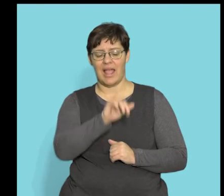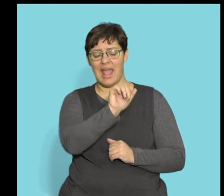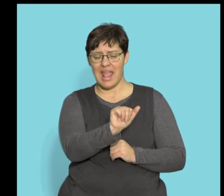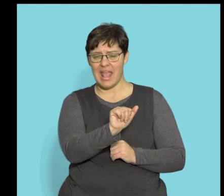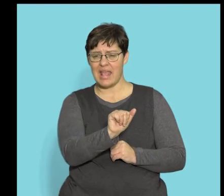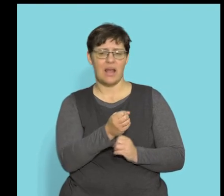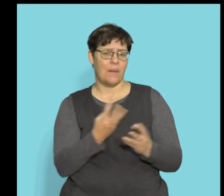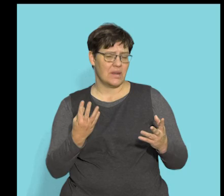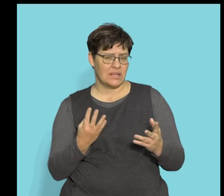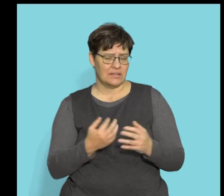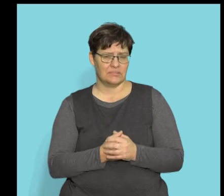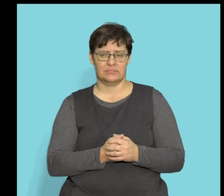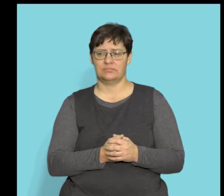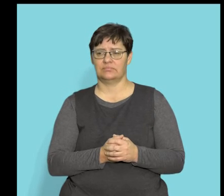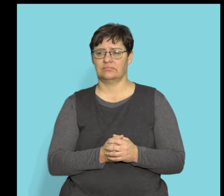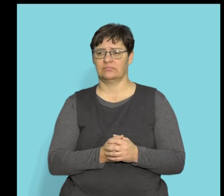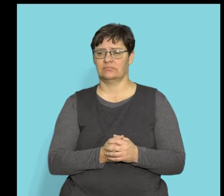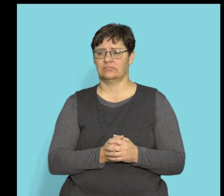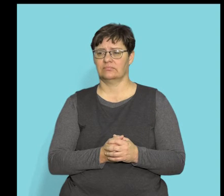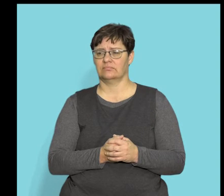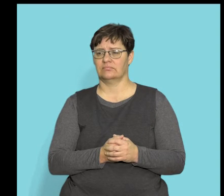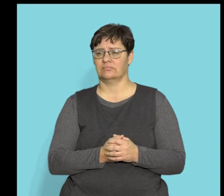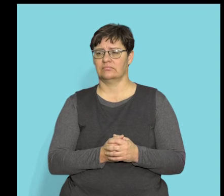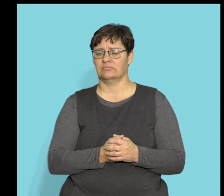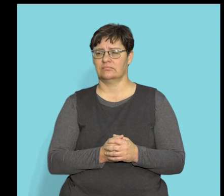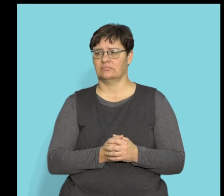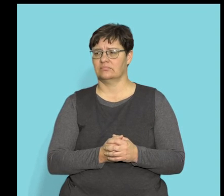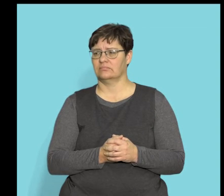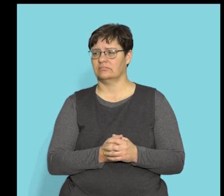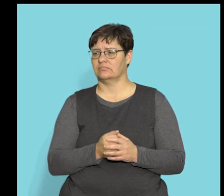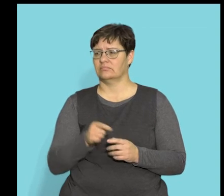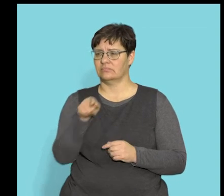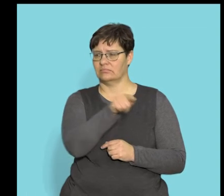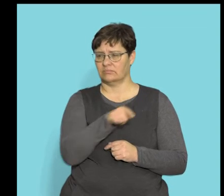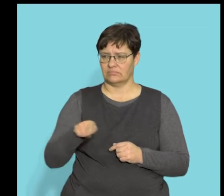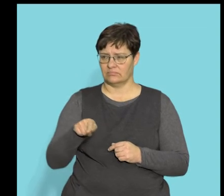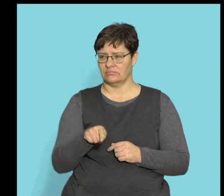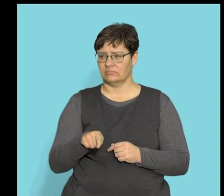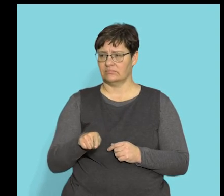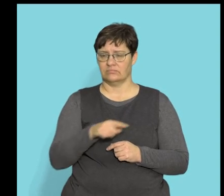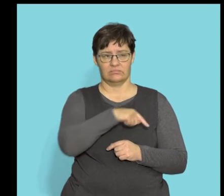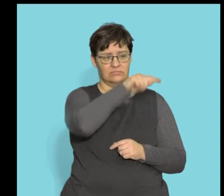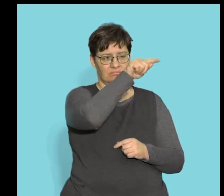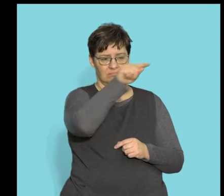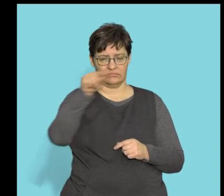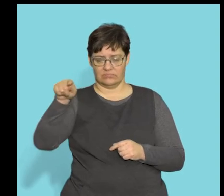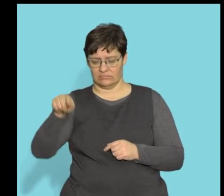base is going to be the area of my rectangle, which is my base that is given over